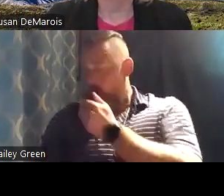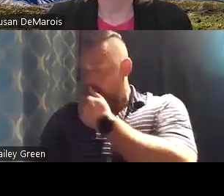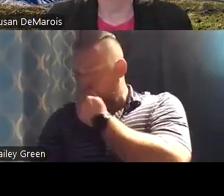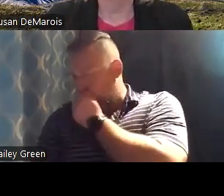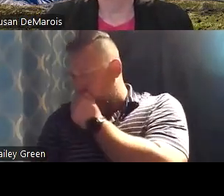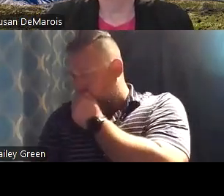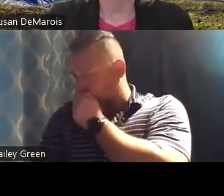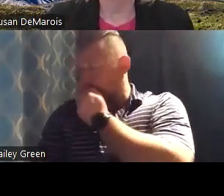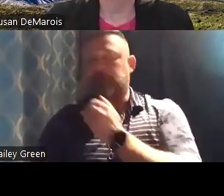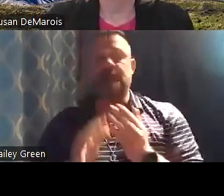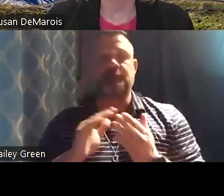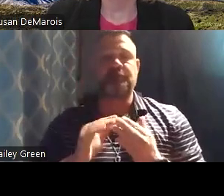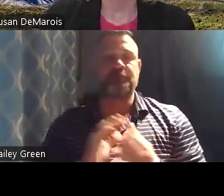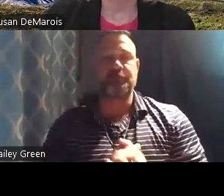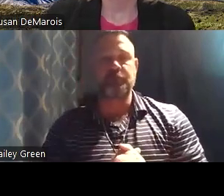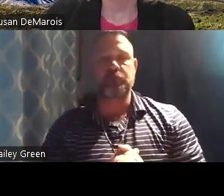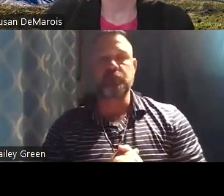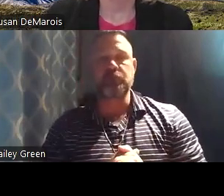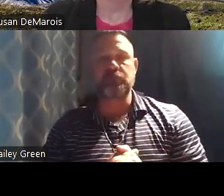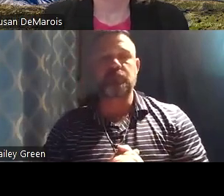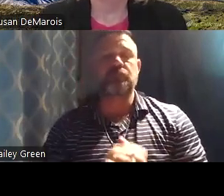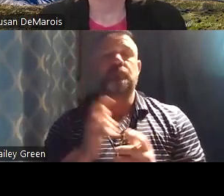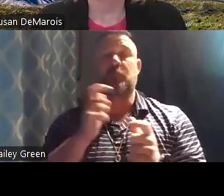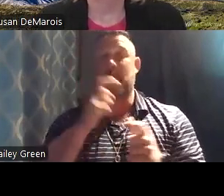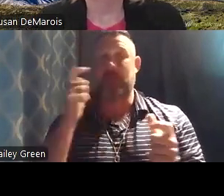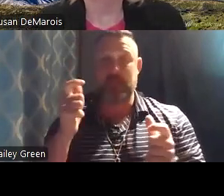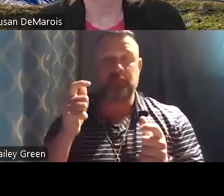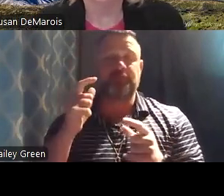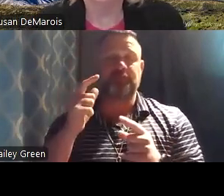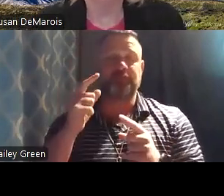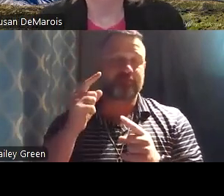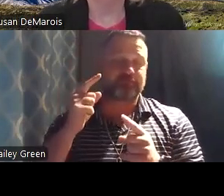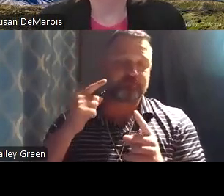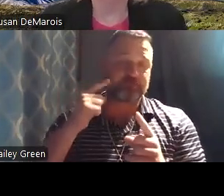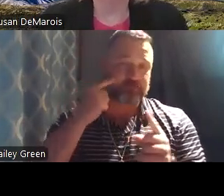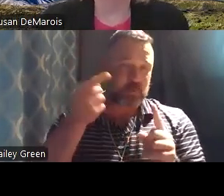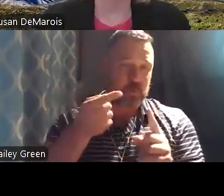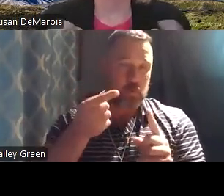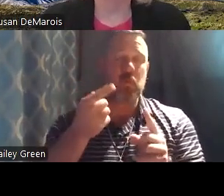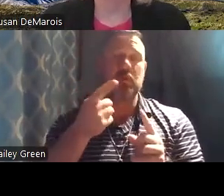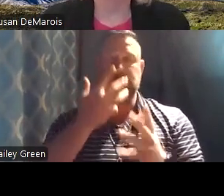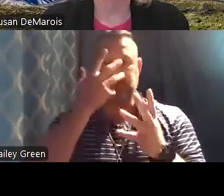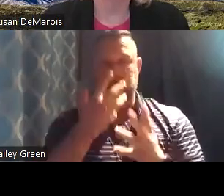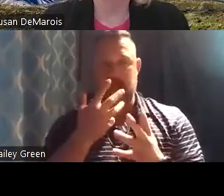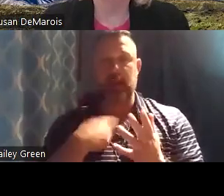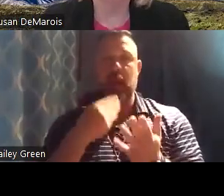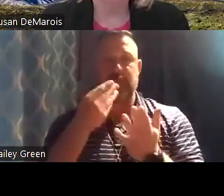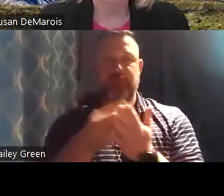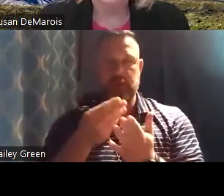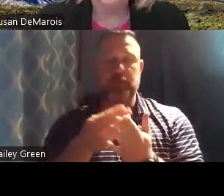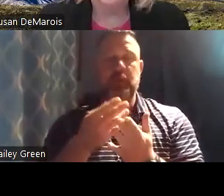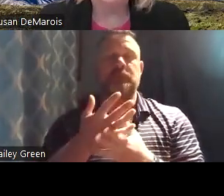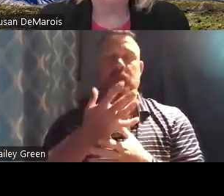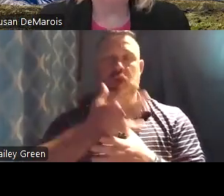this is a major milestone and a sad fact to report that our funding has concluded.